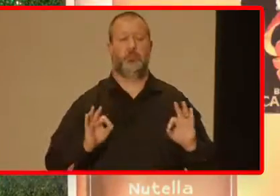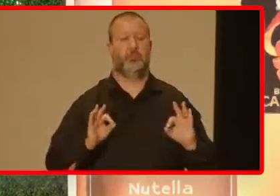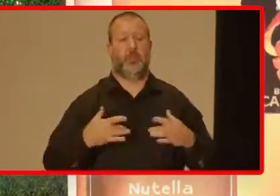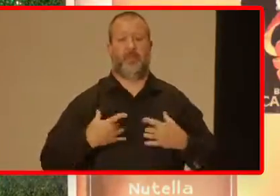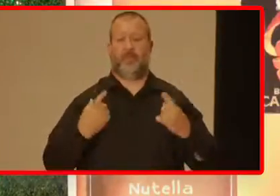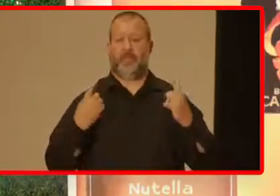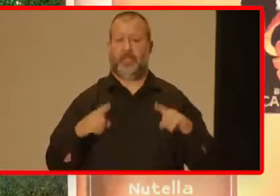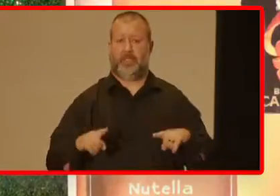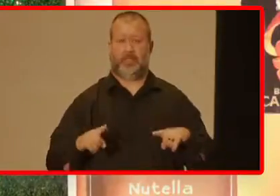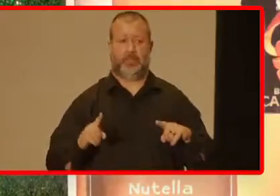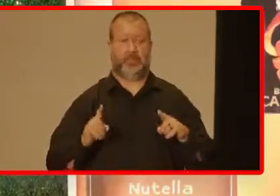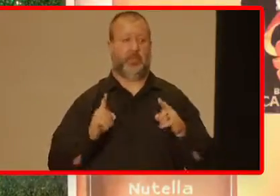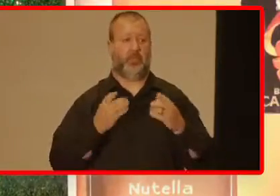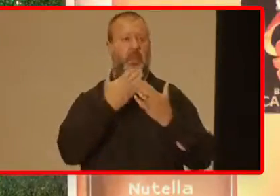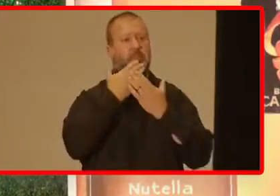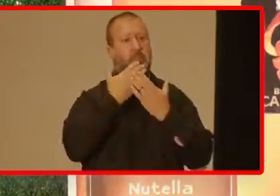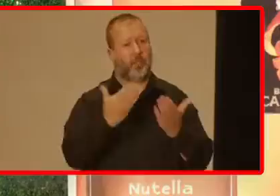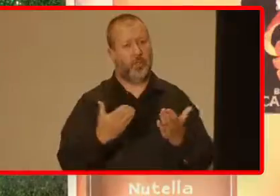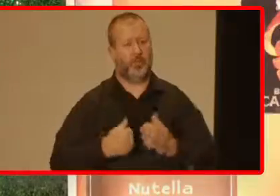event unfold. Thank you.